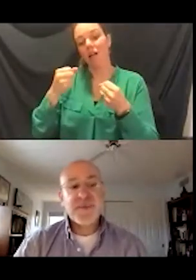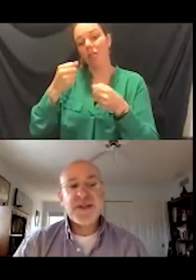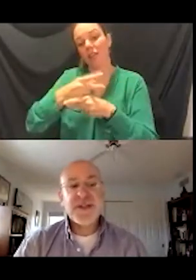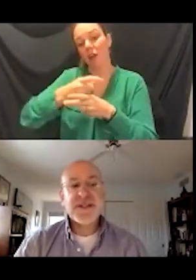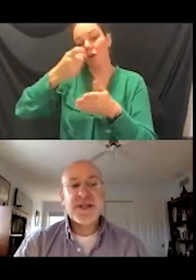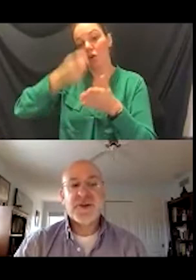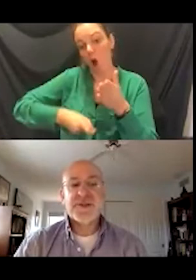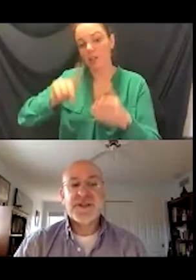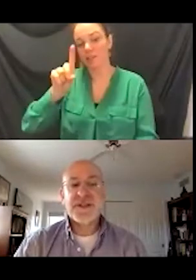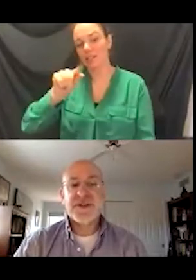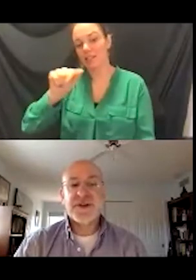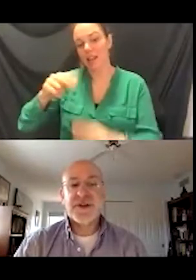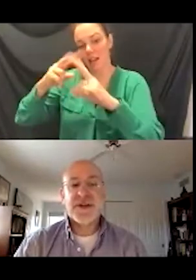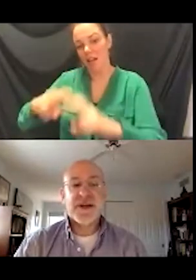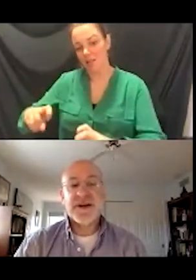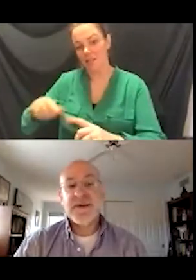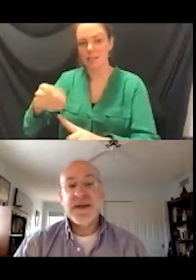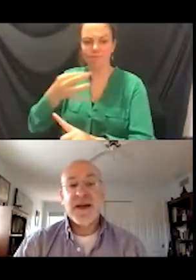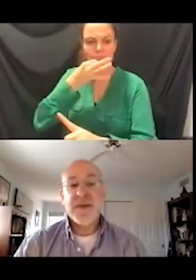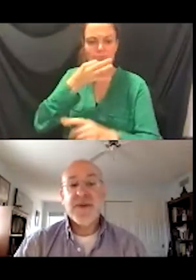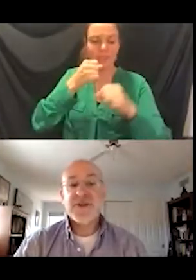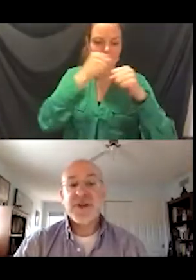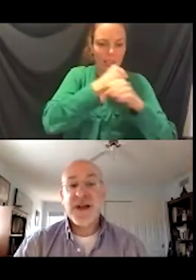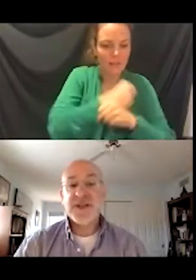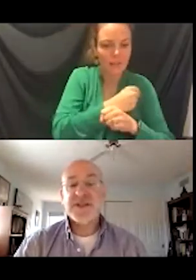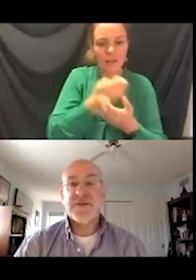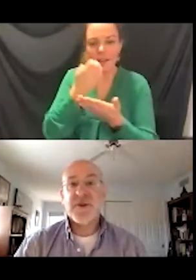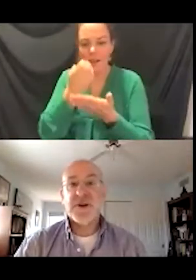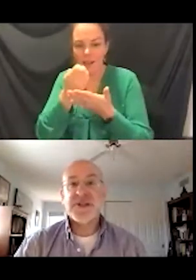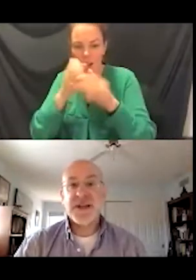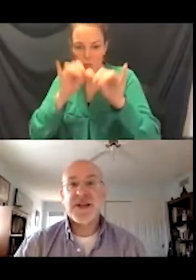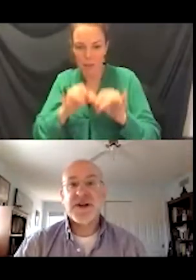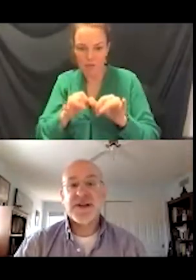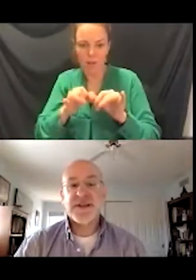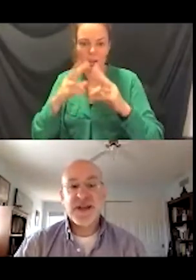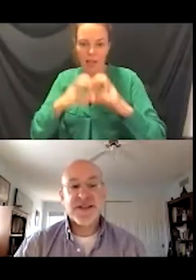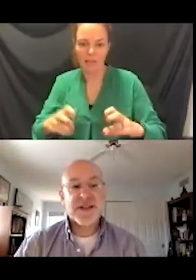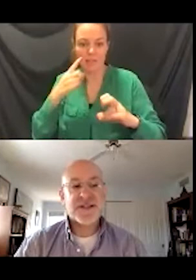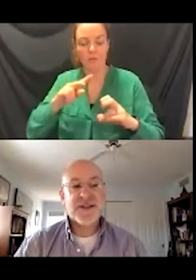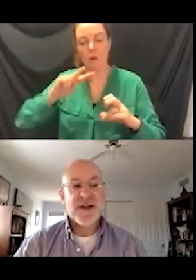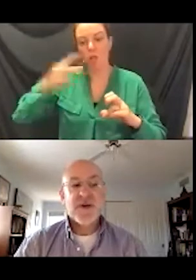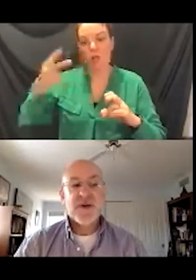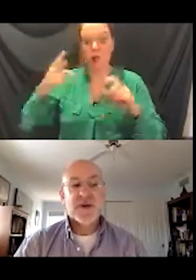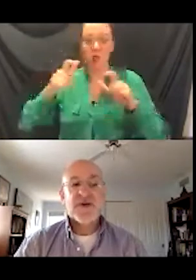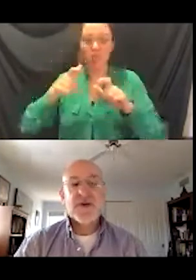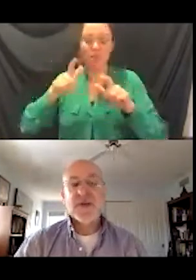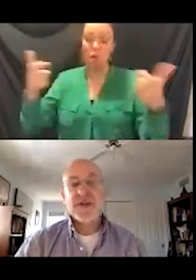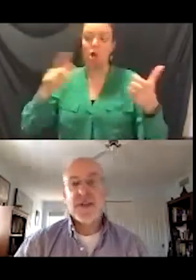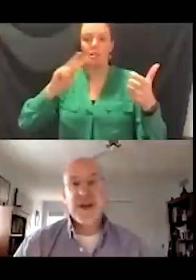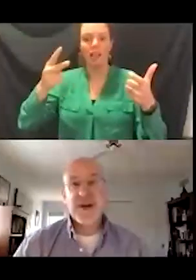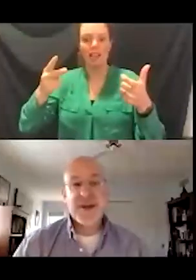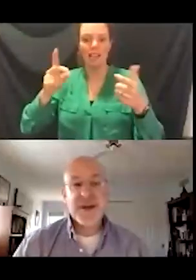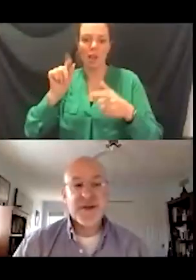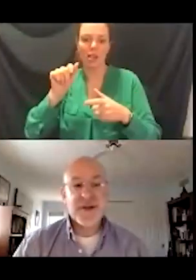His expertise includes statistical and econometric analysis of large secondary data sets related to